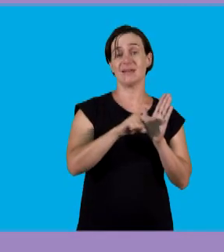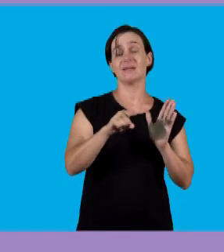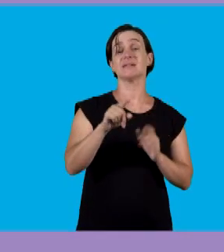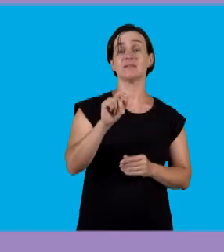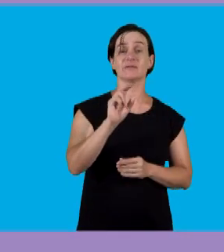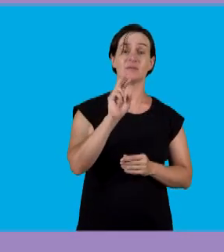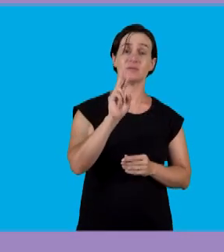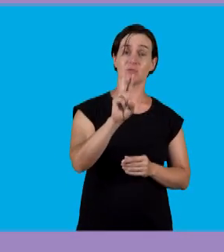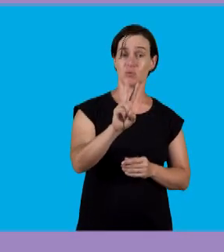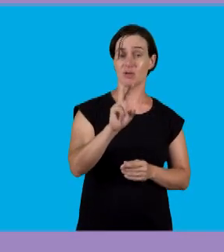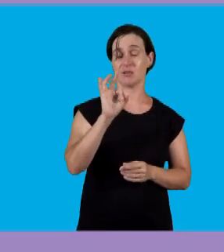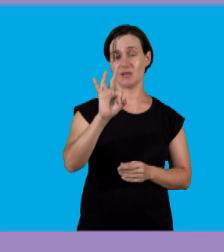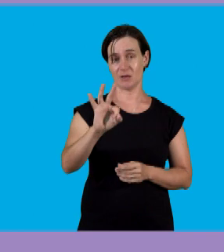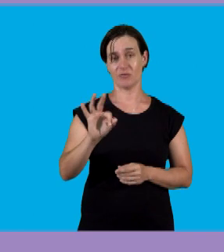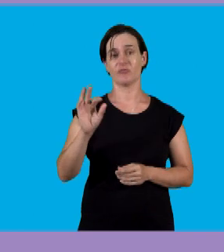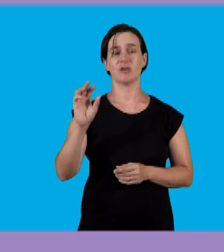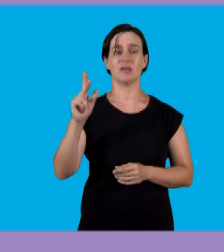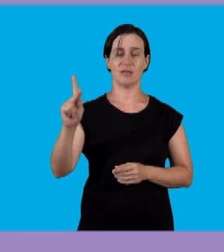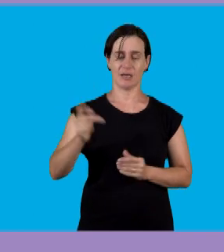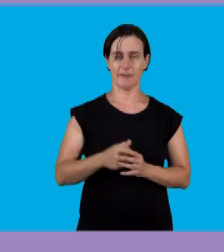a negative